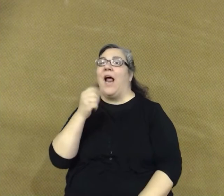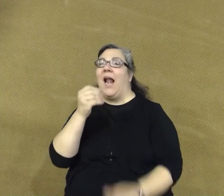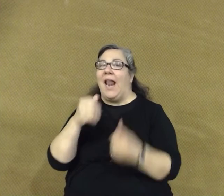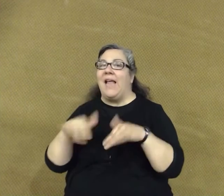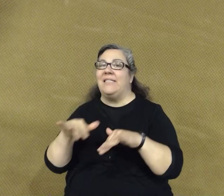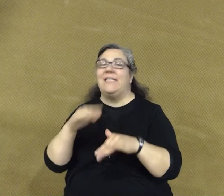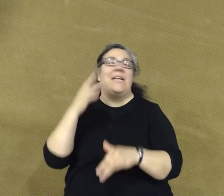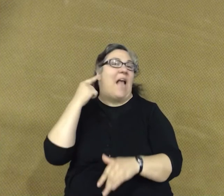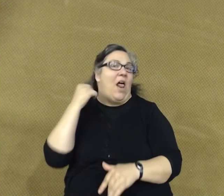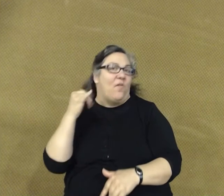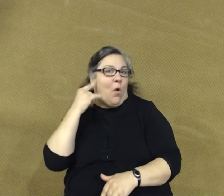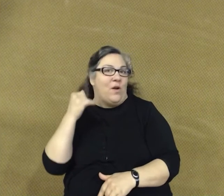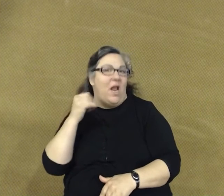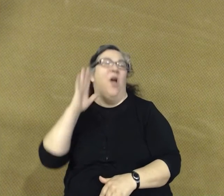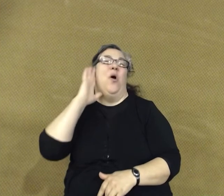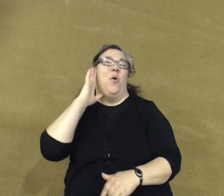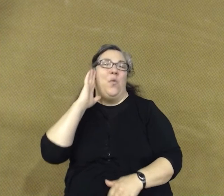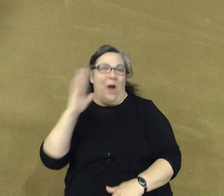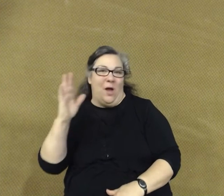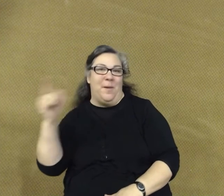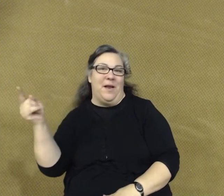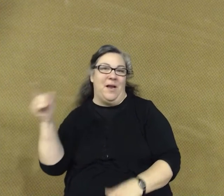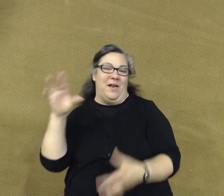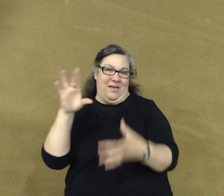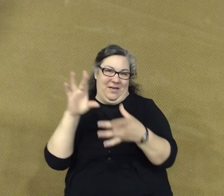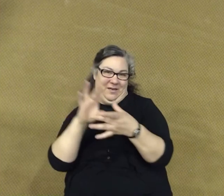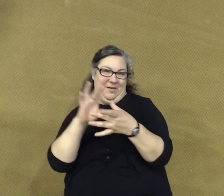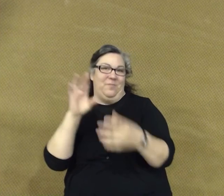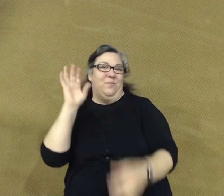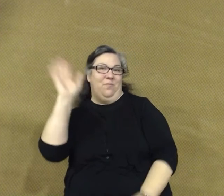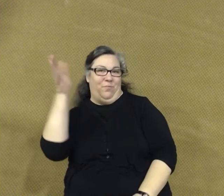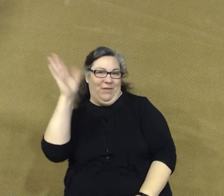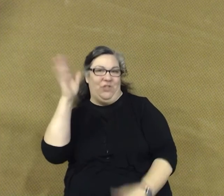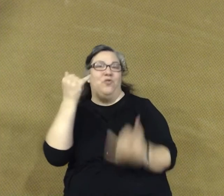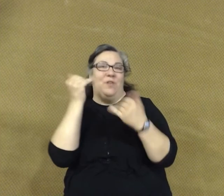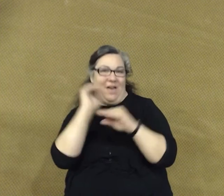of our favorite men of God around here, is going to be a guest speaker